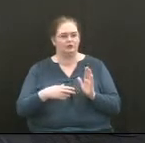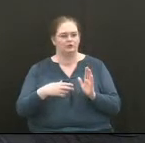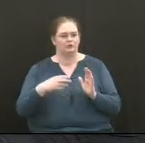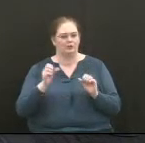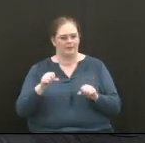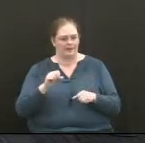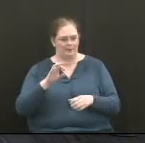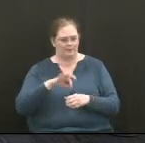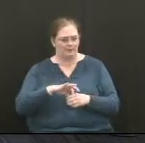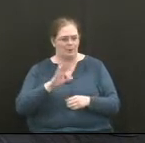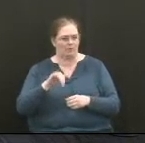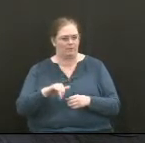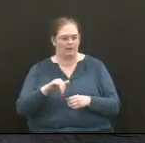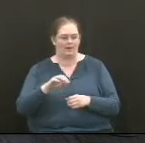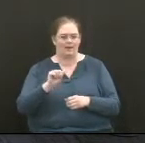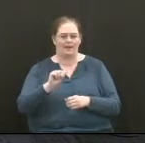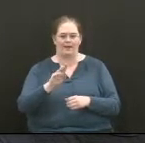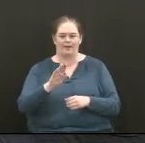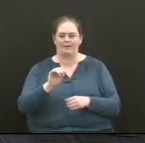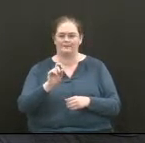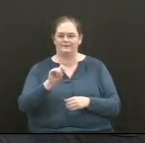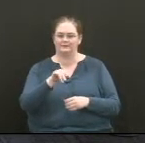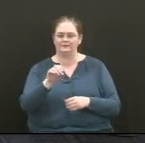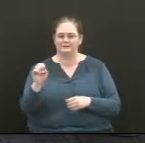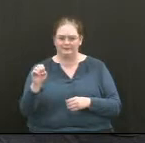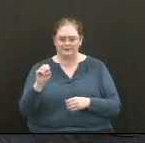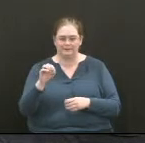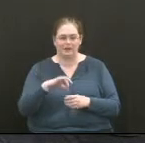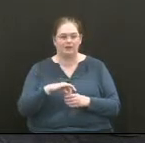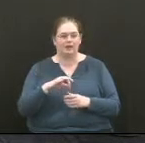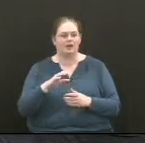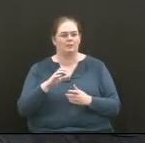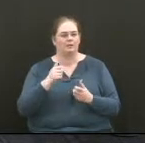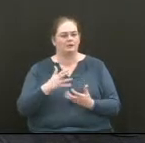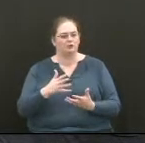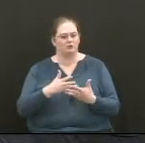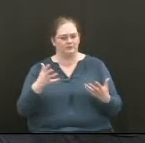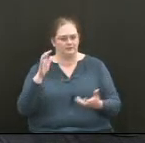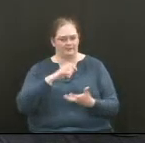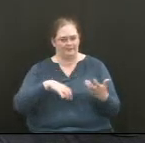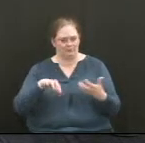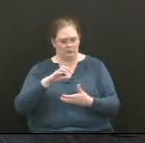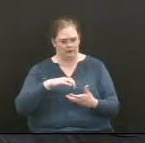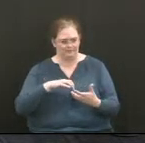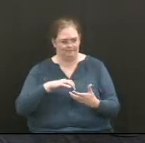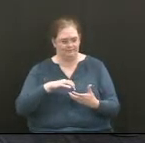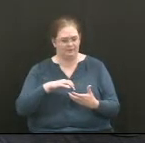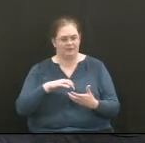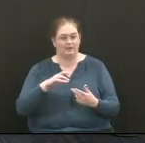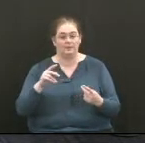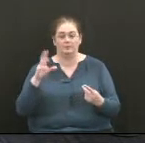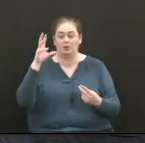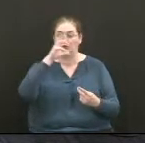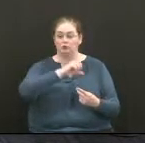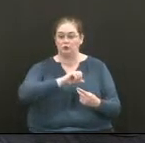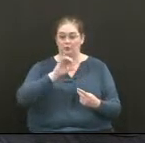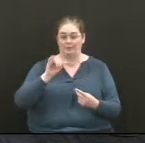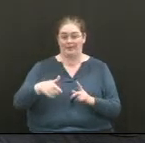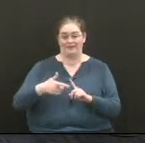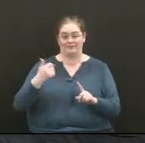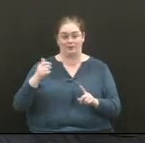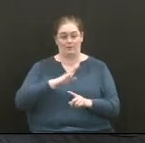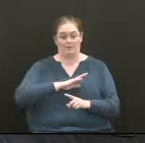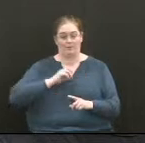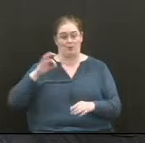able to vote by absentee. It's causing some confusion. I do know that people are assuming that it's coming from the Board of